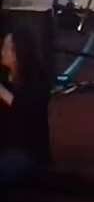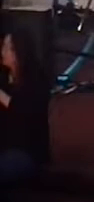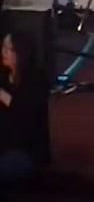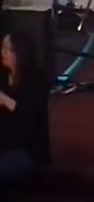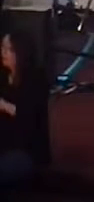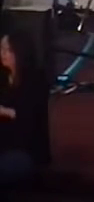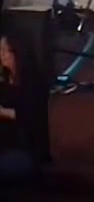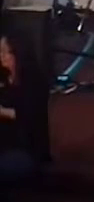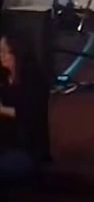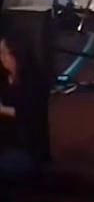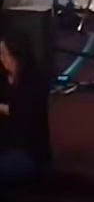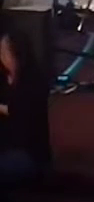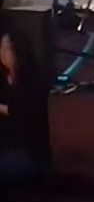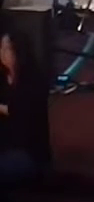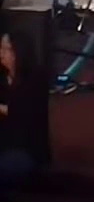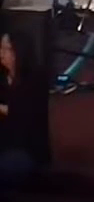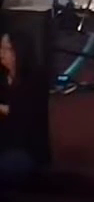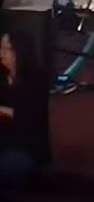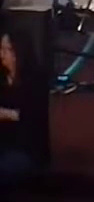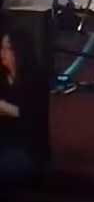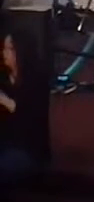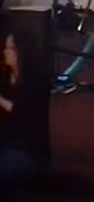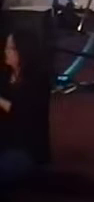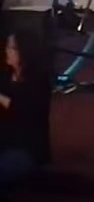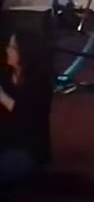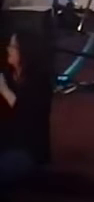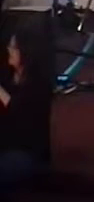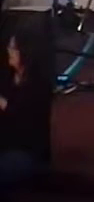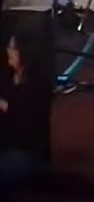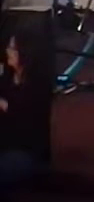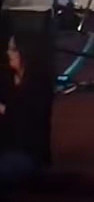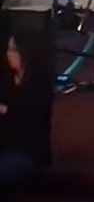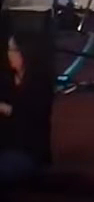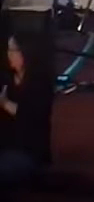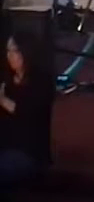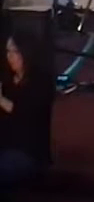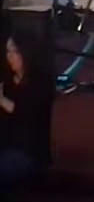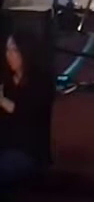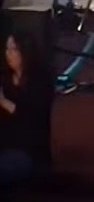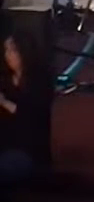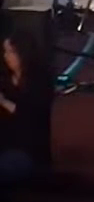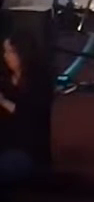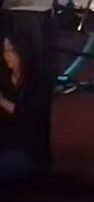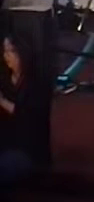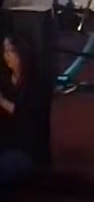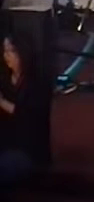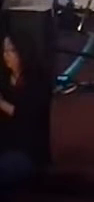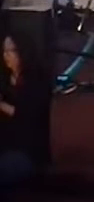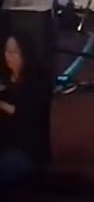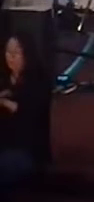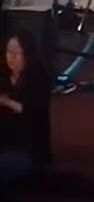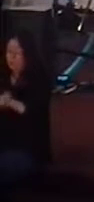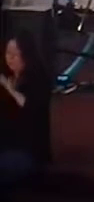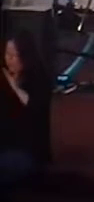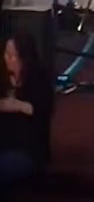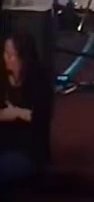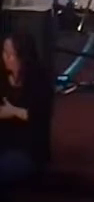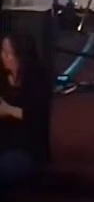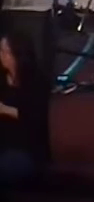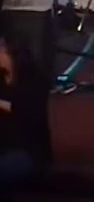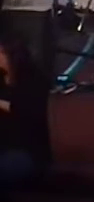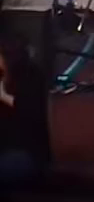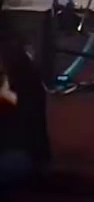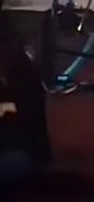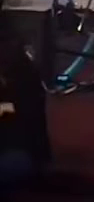for instance. When you stop giving thanks for the small things, when you stop giving thanks for the clean house, the clean